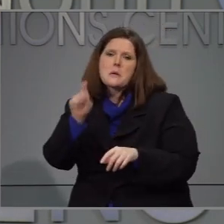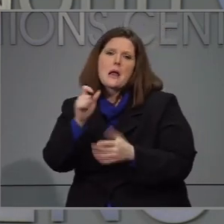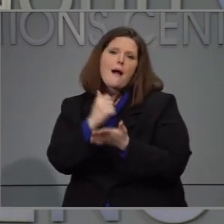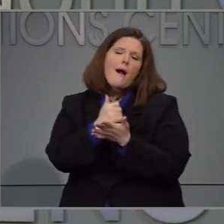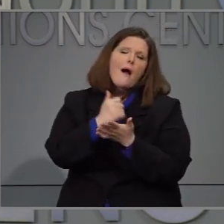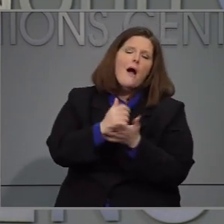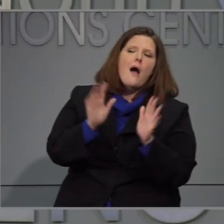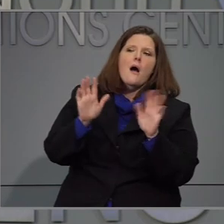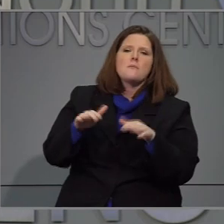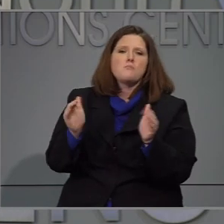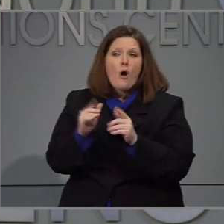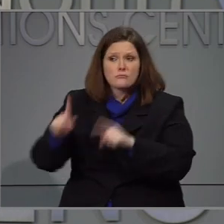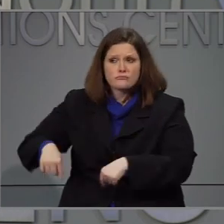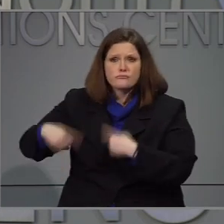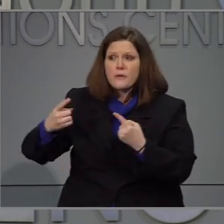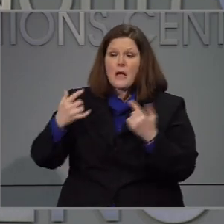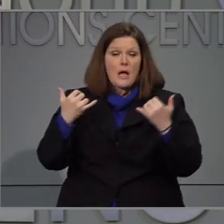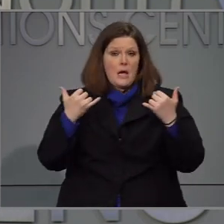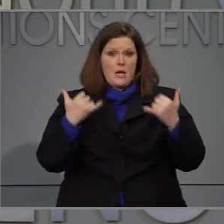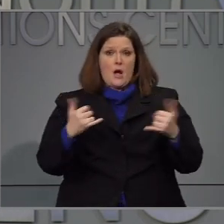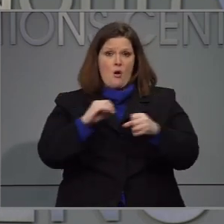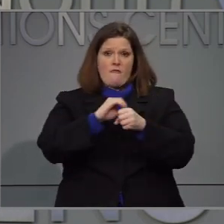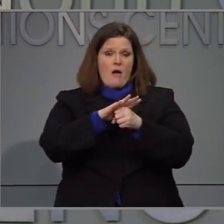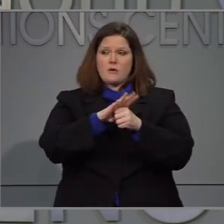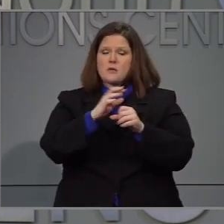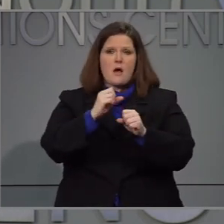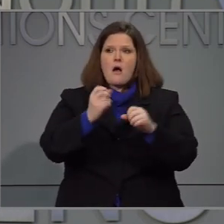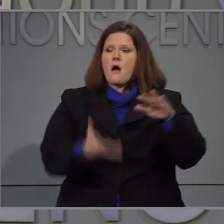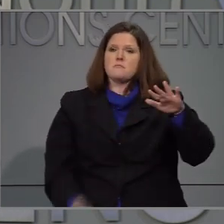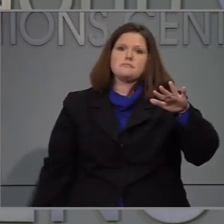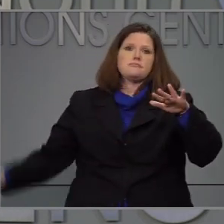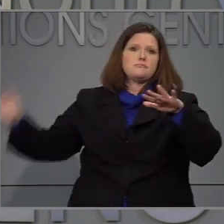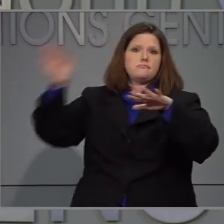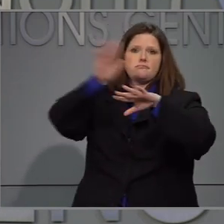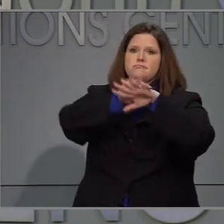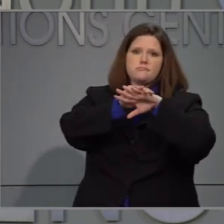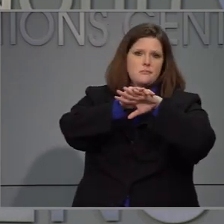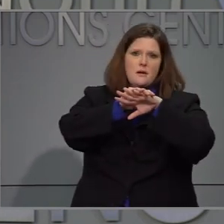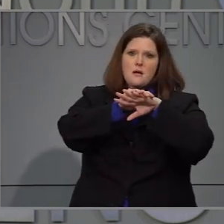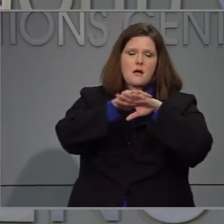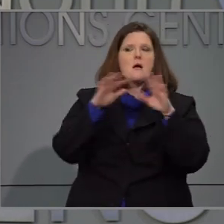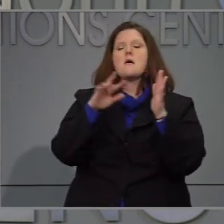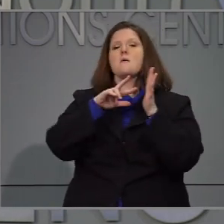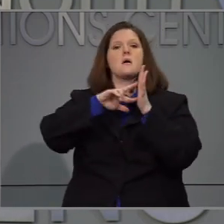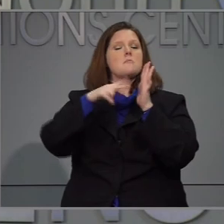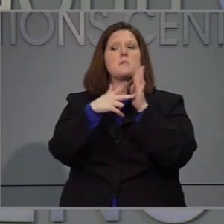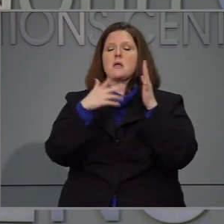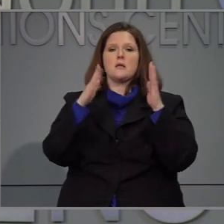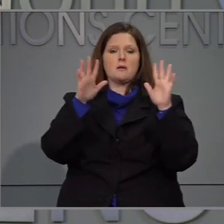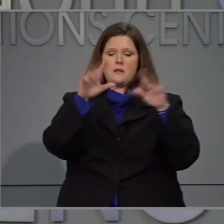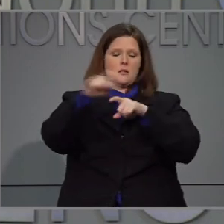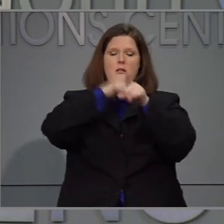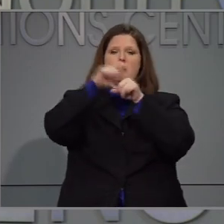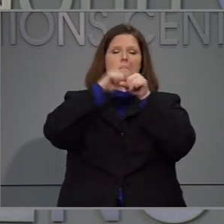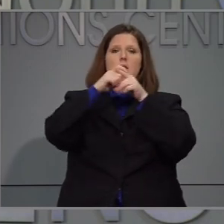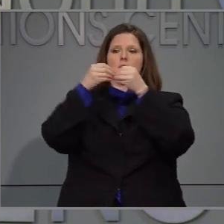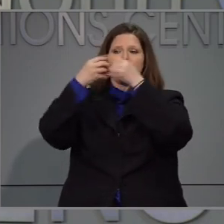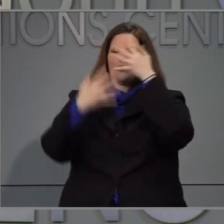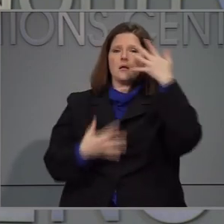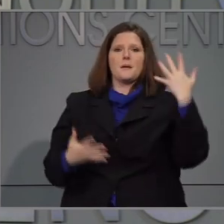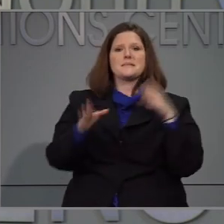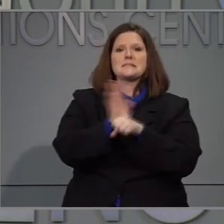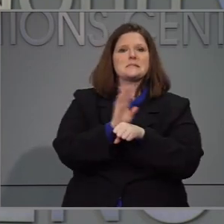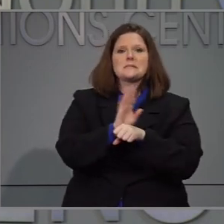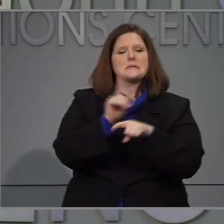more people in the call centers, and they're going to continue to push into next week to hopefully get all of